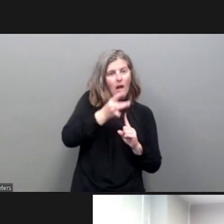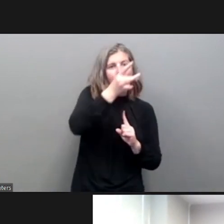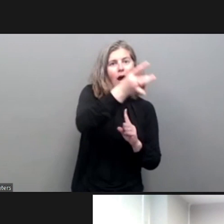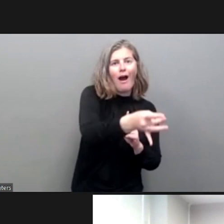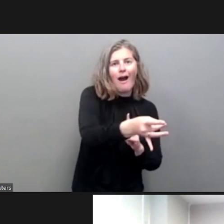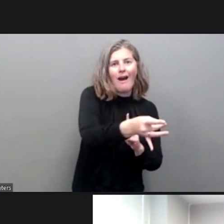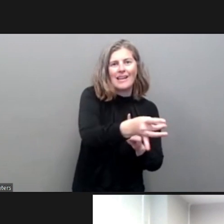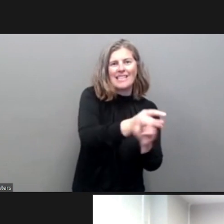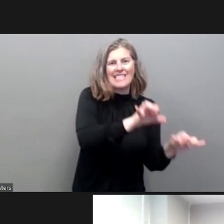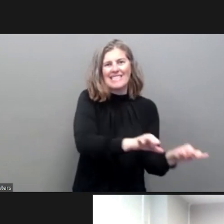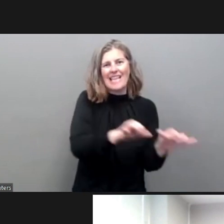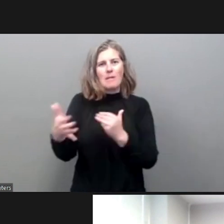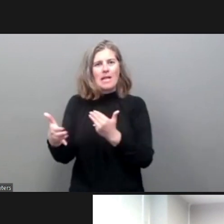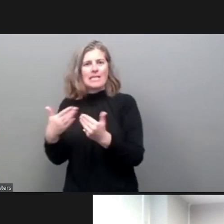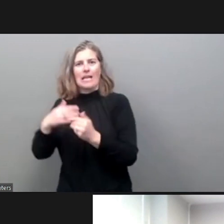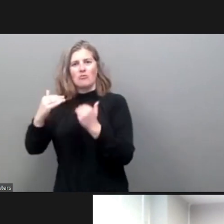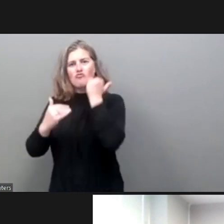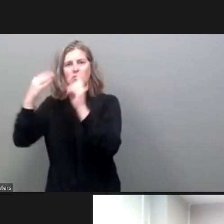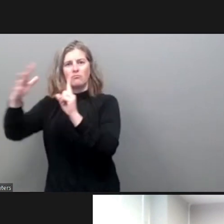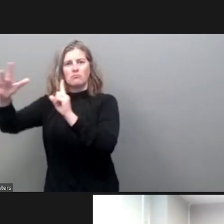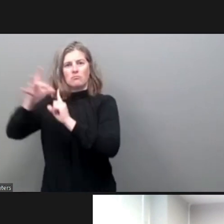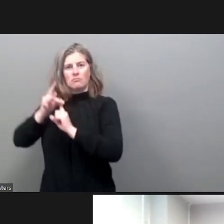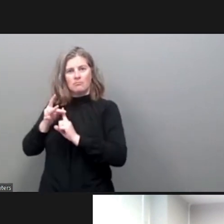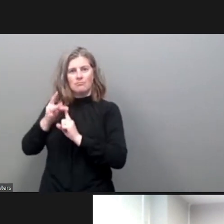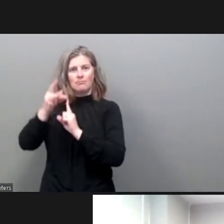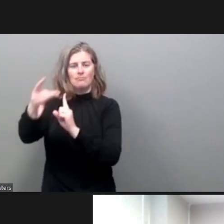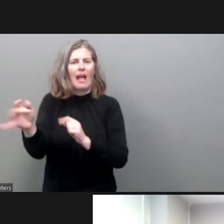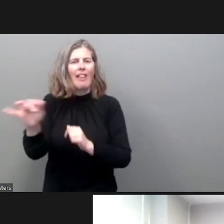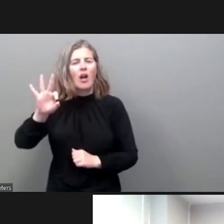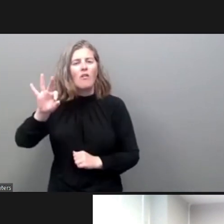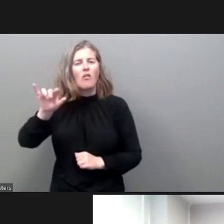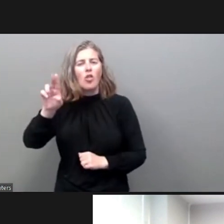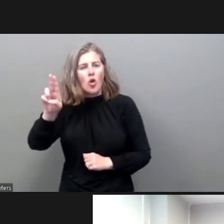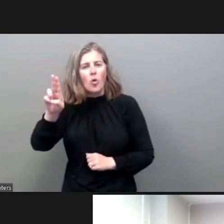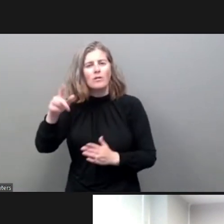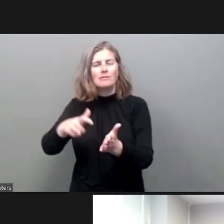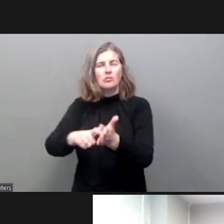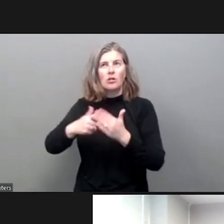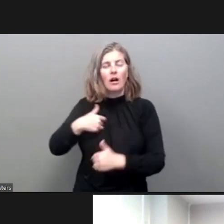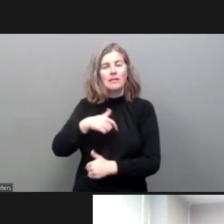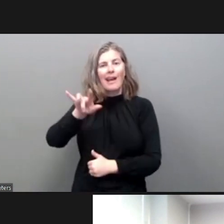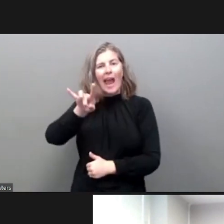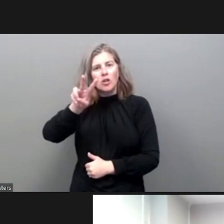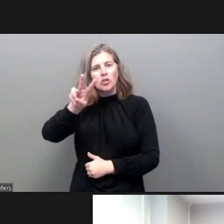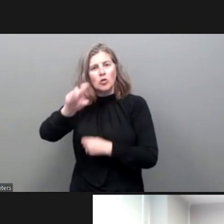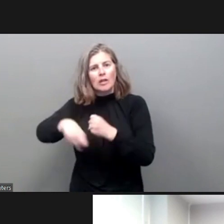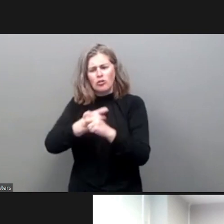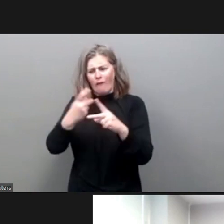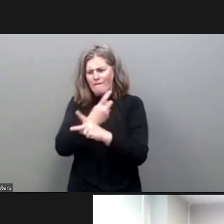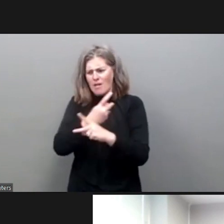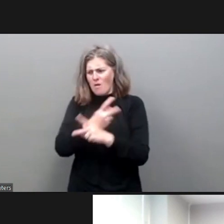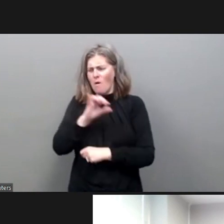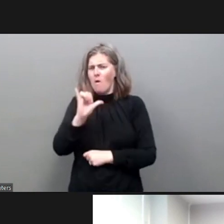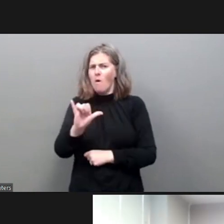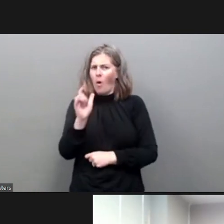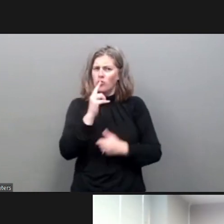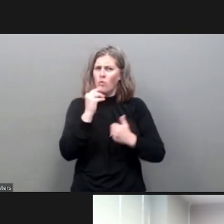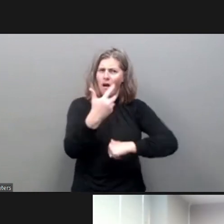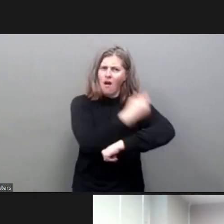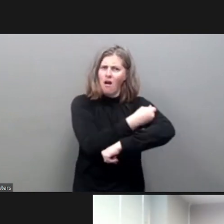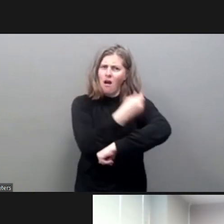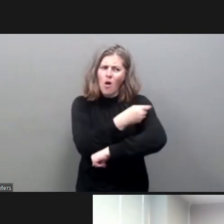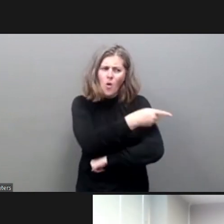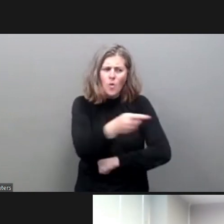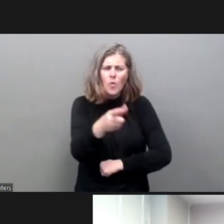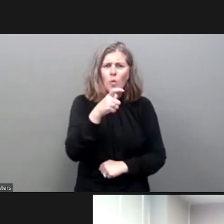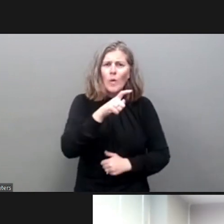COVID just as easily as adults. And like influenza, where it took us 82 years to figure out, my gosh, we really need to vaccinate kids.